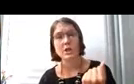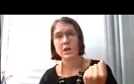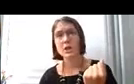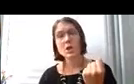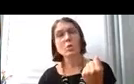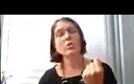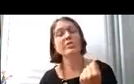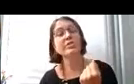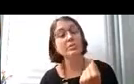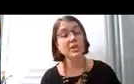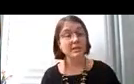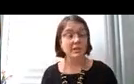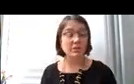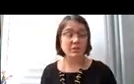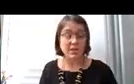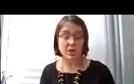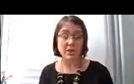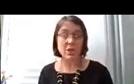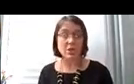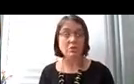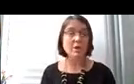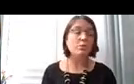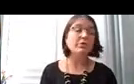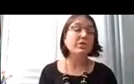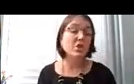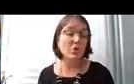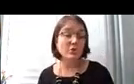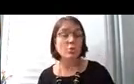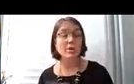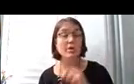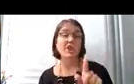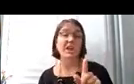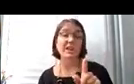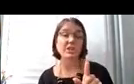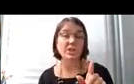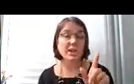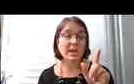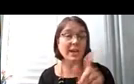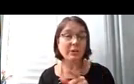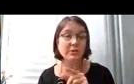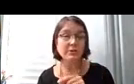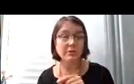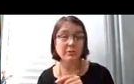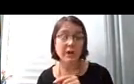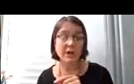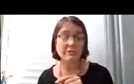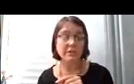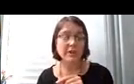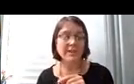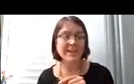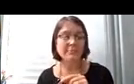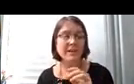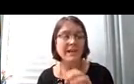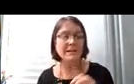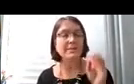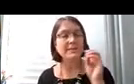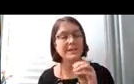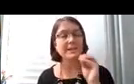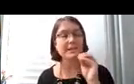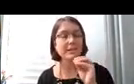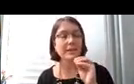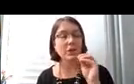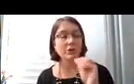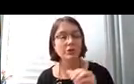core teaching, what subject are you teaching? You might want to choose one challenge out of the five that